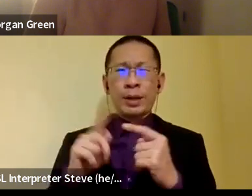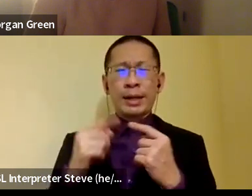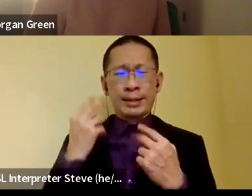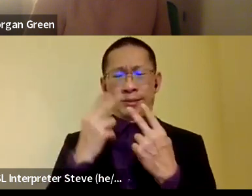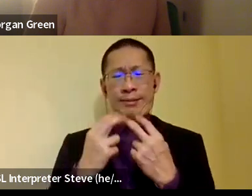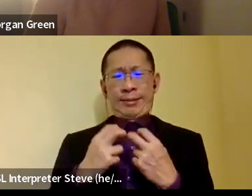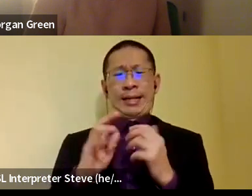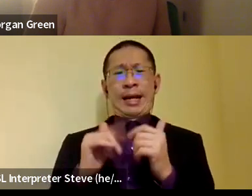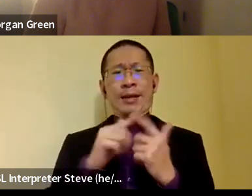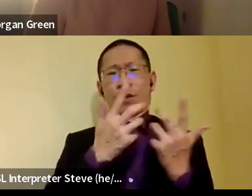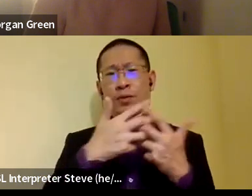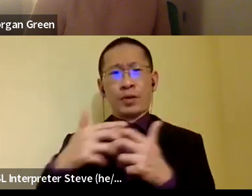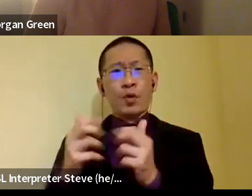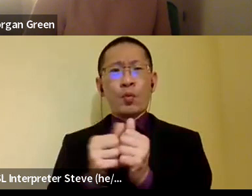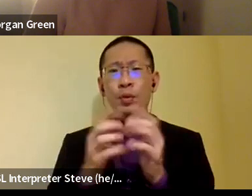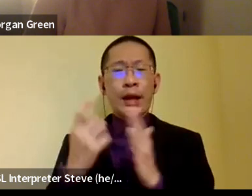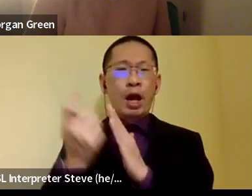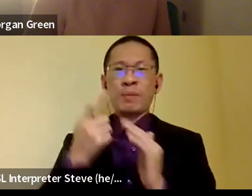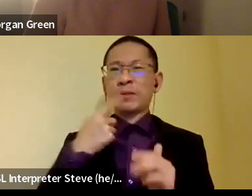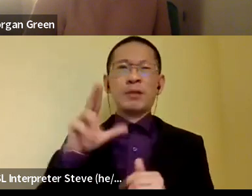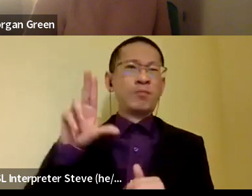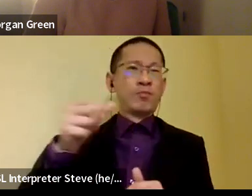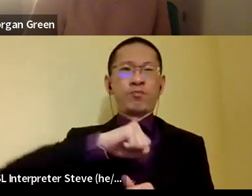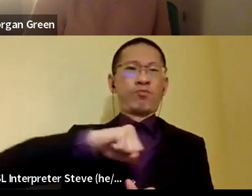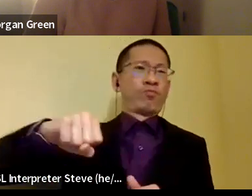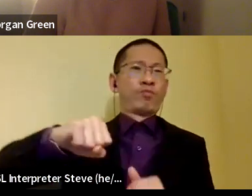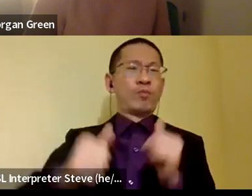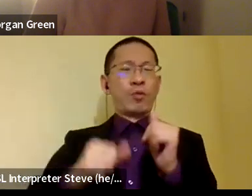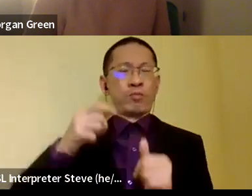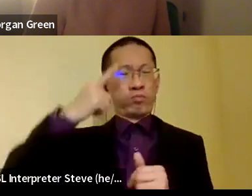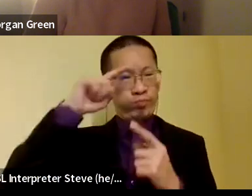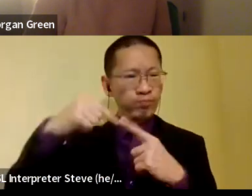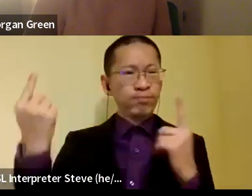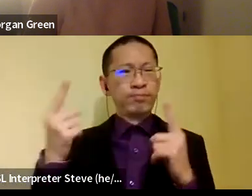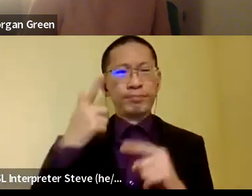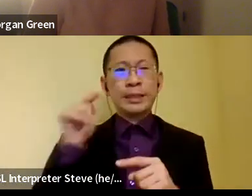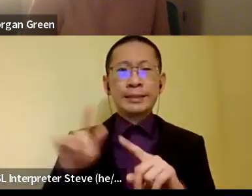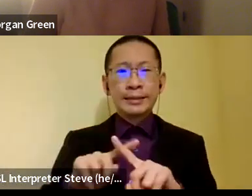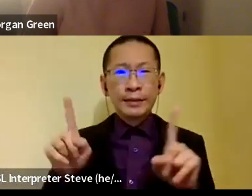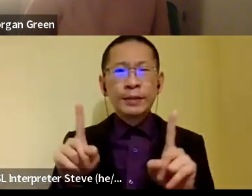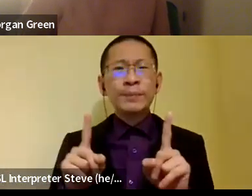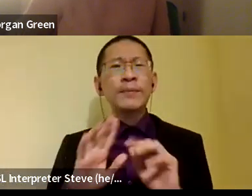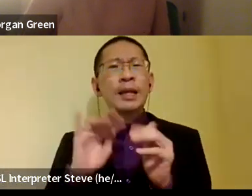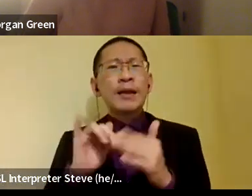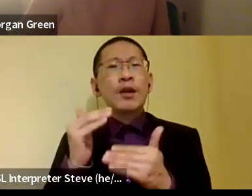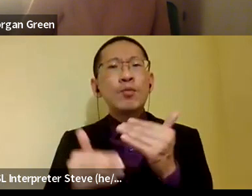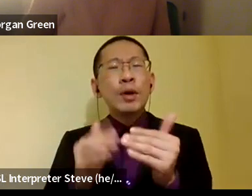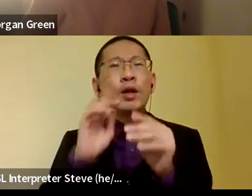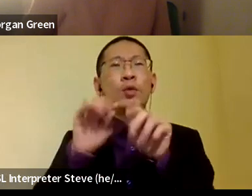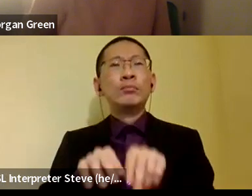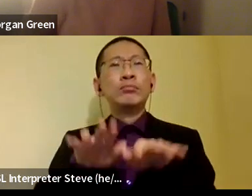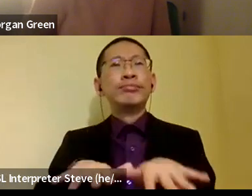going to pan out without automatically saying no to it or it's different. How is that process going to then trickle